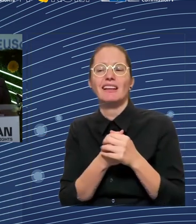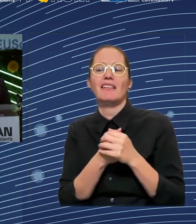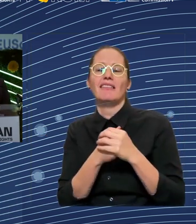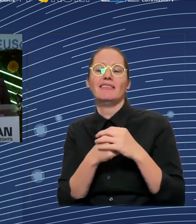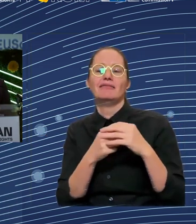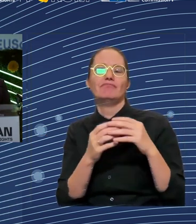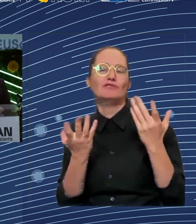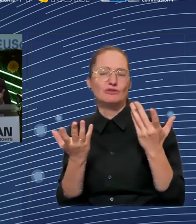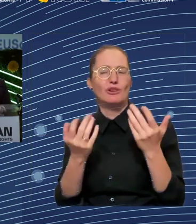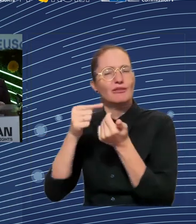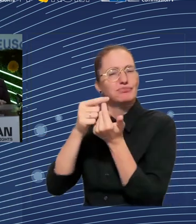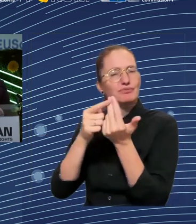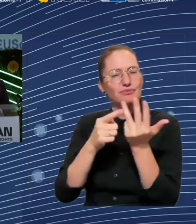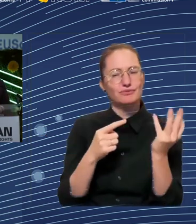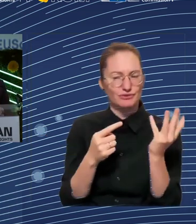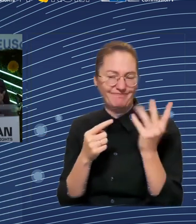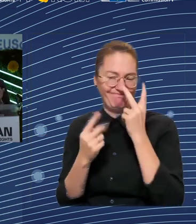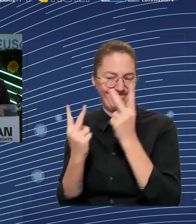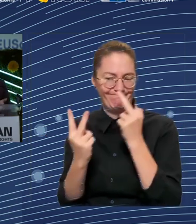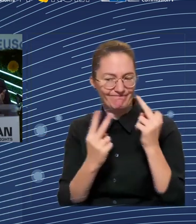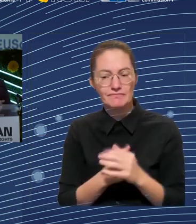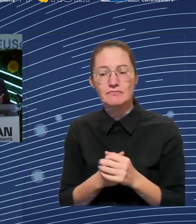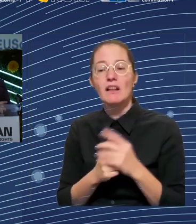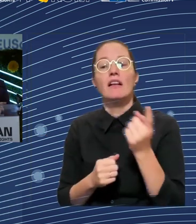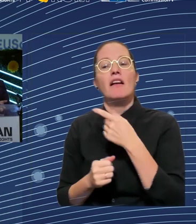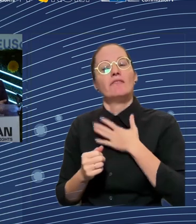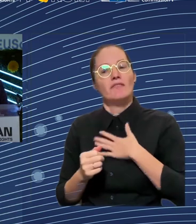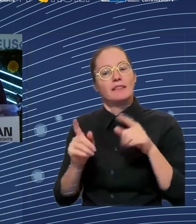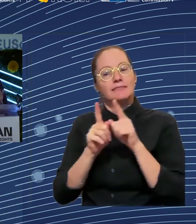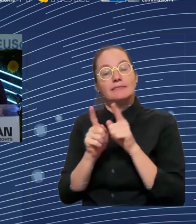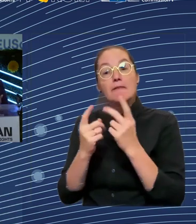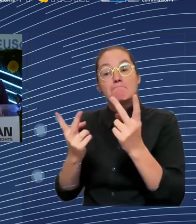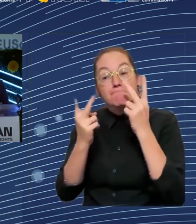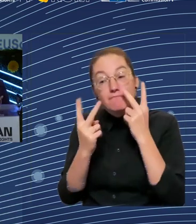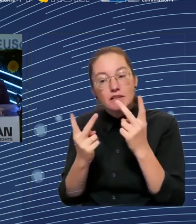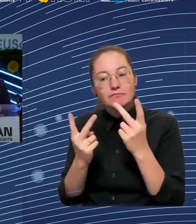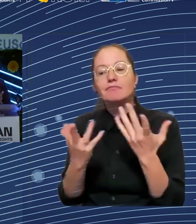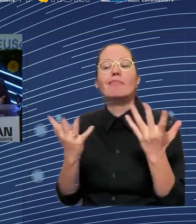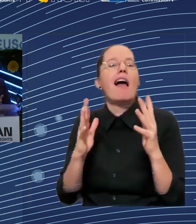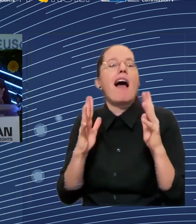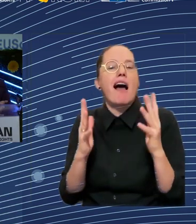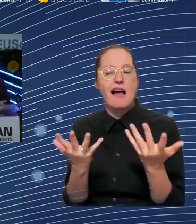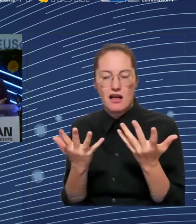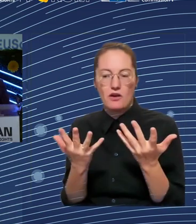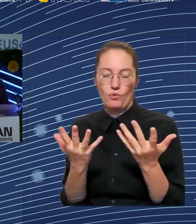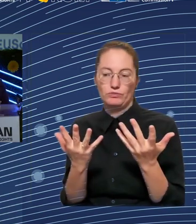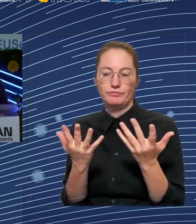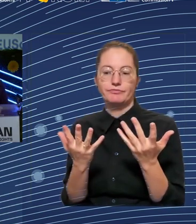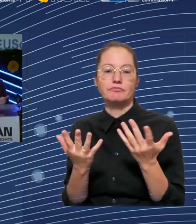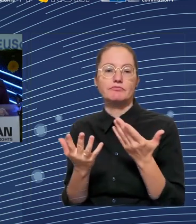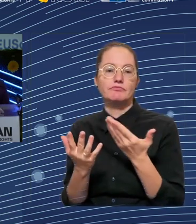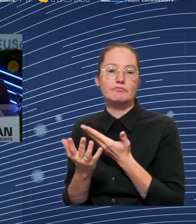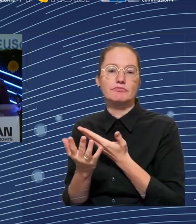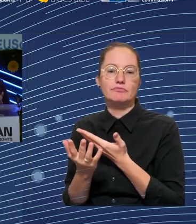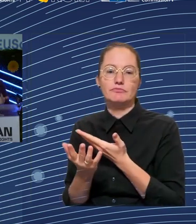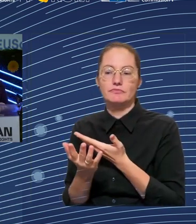shortage occupations experiencing two factors, namely higher than average job strain and above average difficulties in making ends meet, where workers